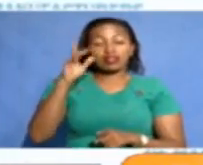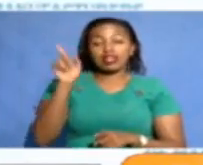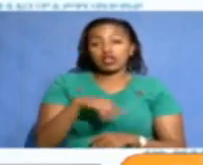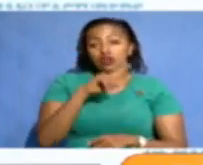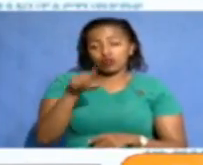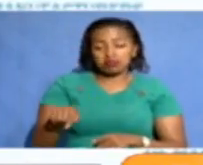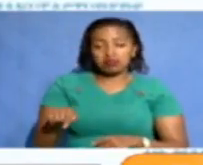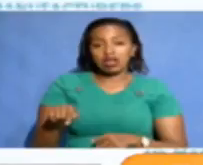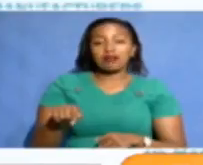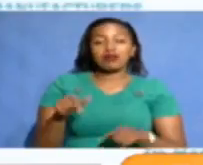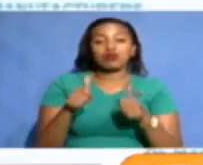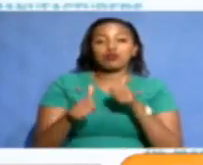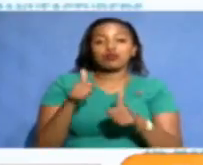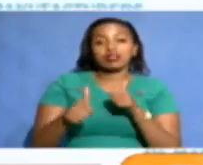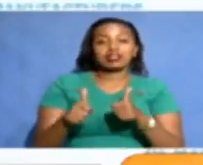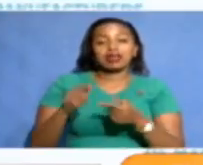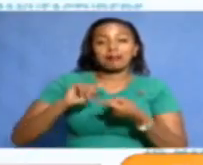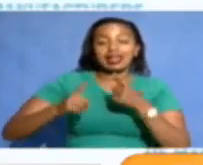us.